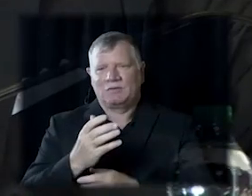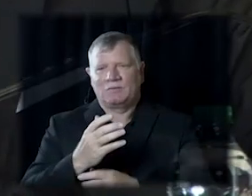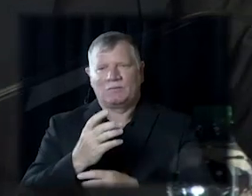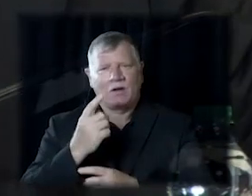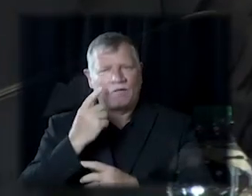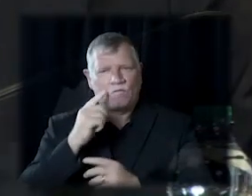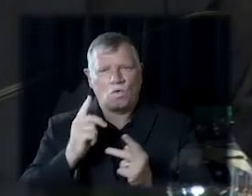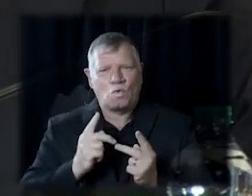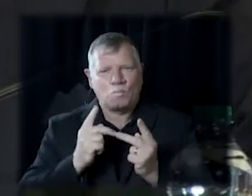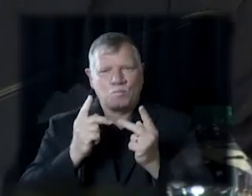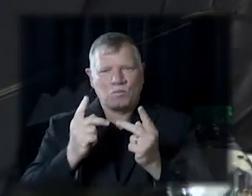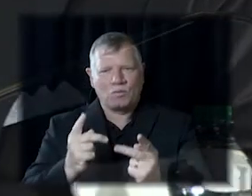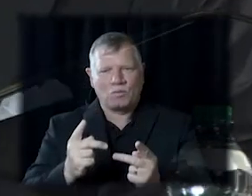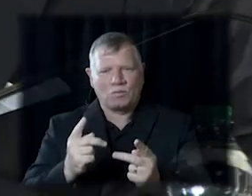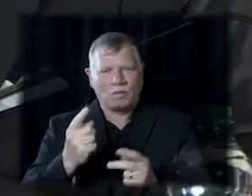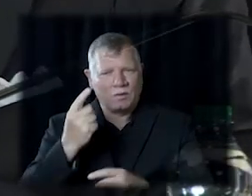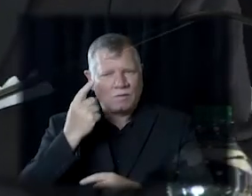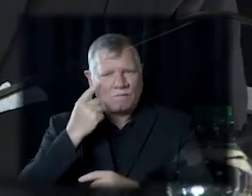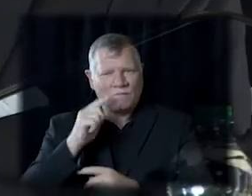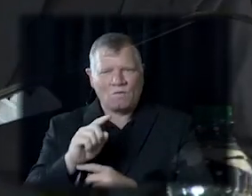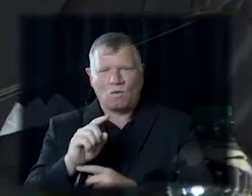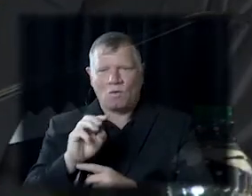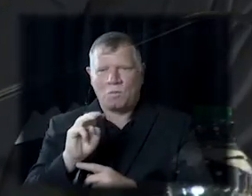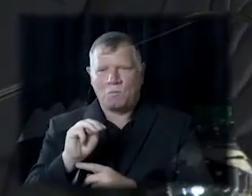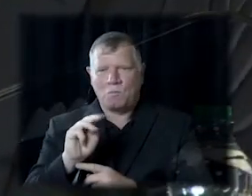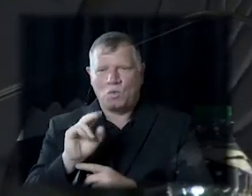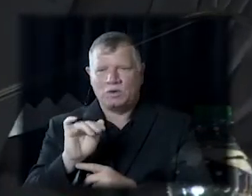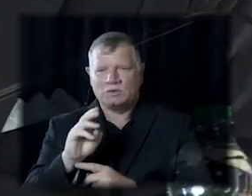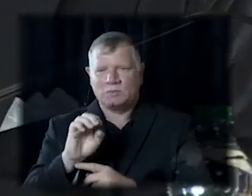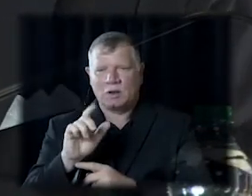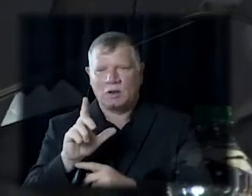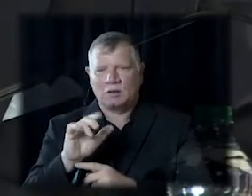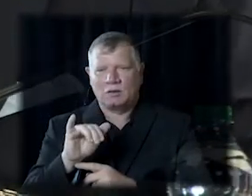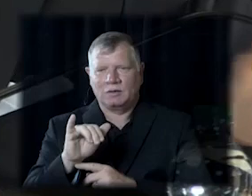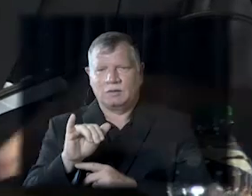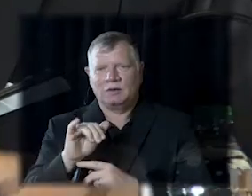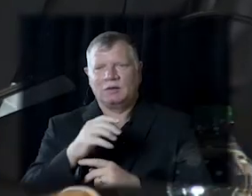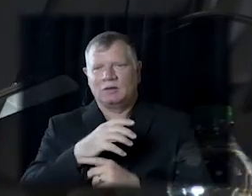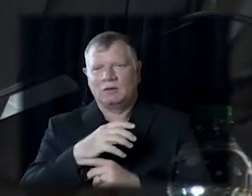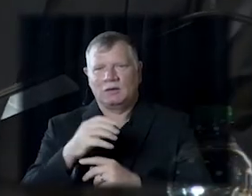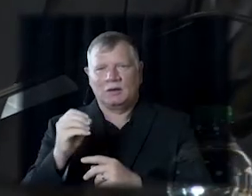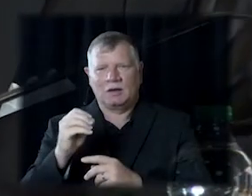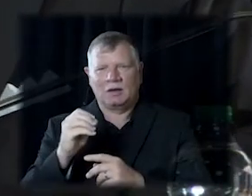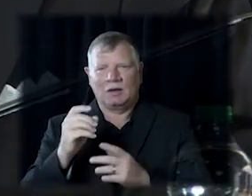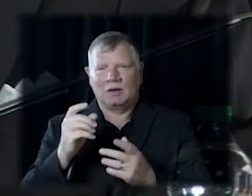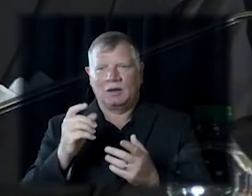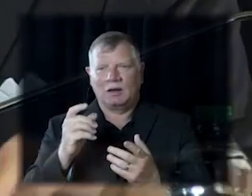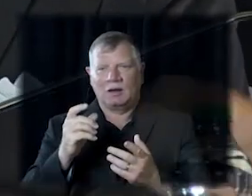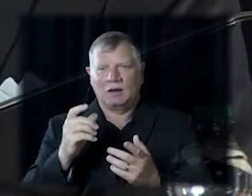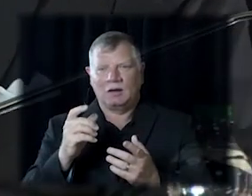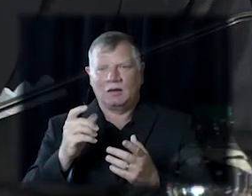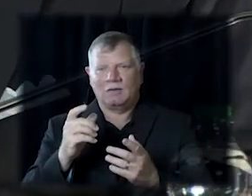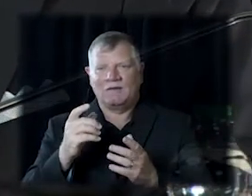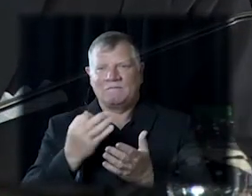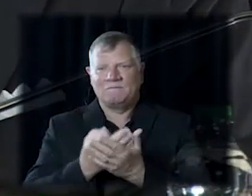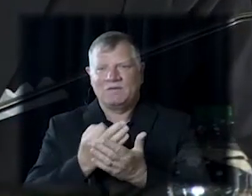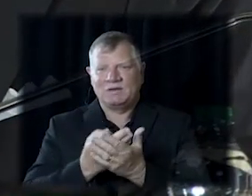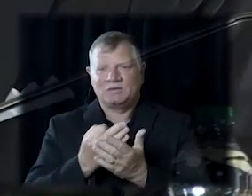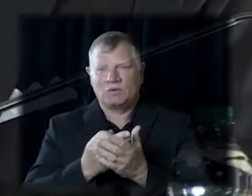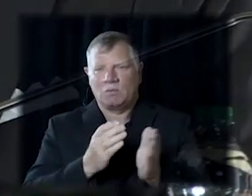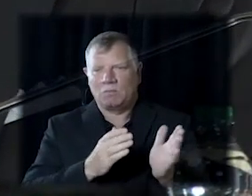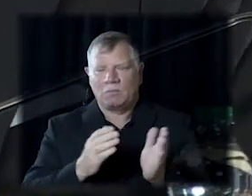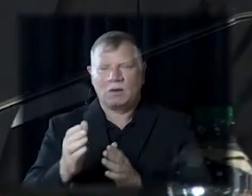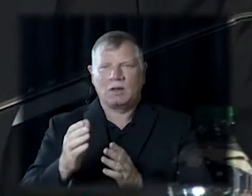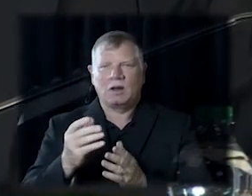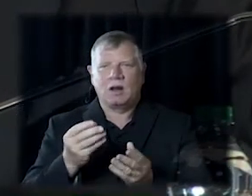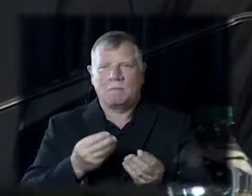of proposed designation of municipalities as covered territorial instrumentalities and fiscal plan and budget